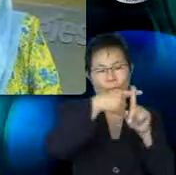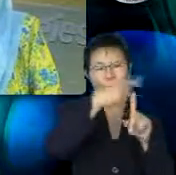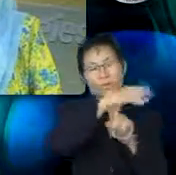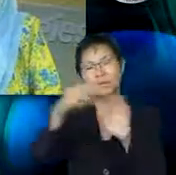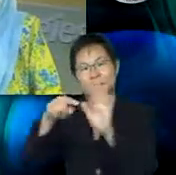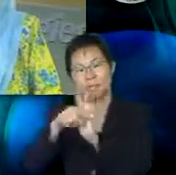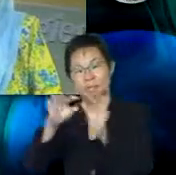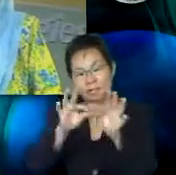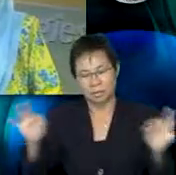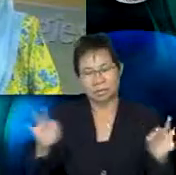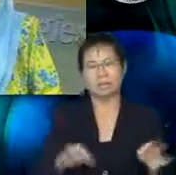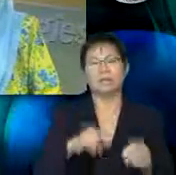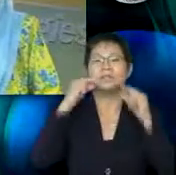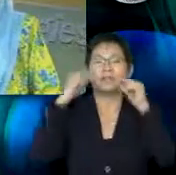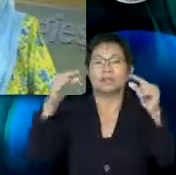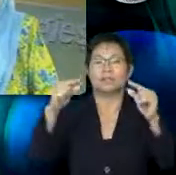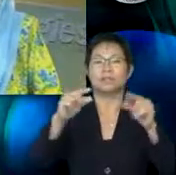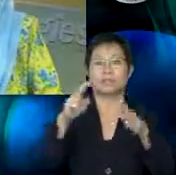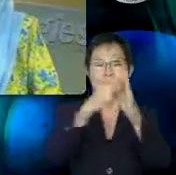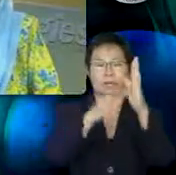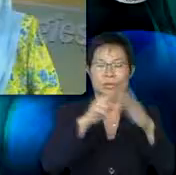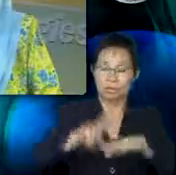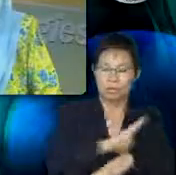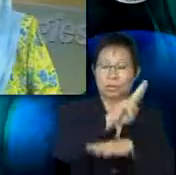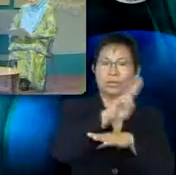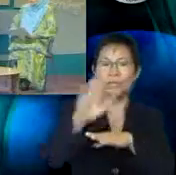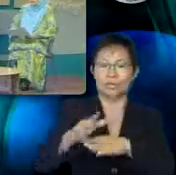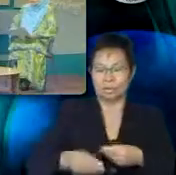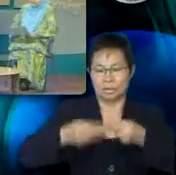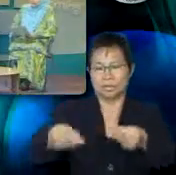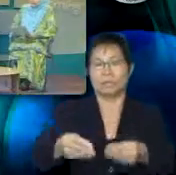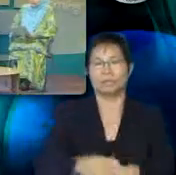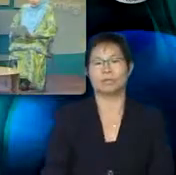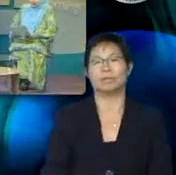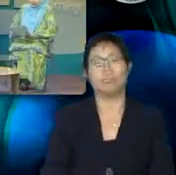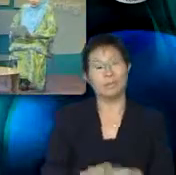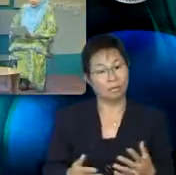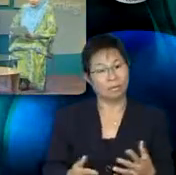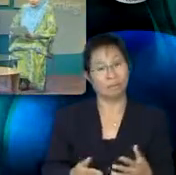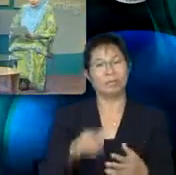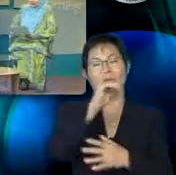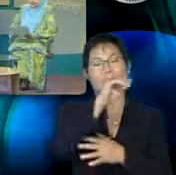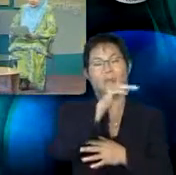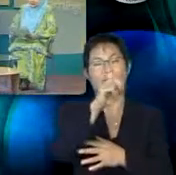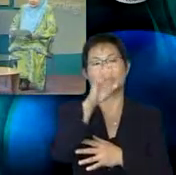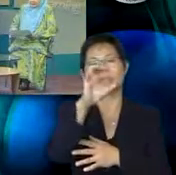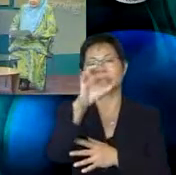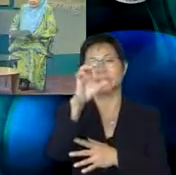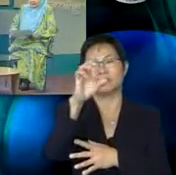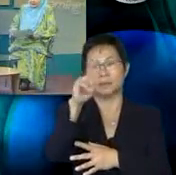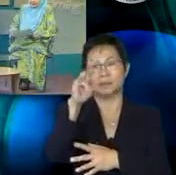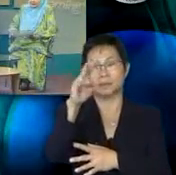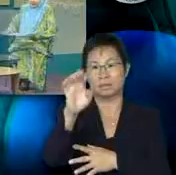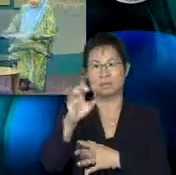one general rule that applies to the set of examples she has provided. Therefore, the inductive approach